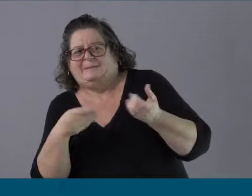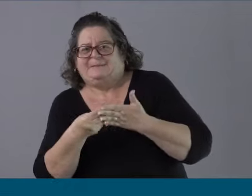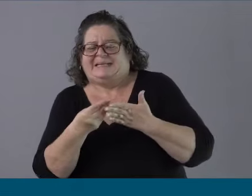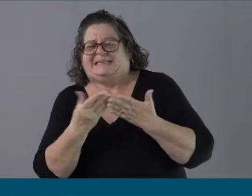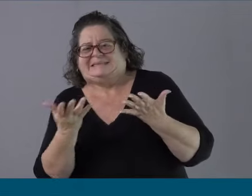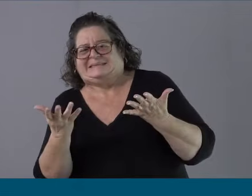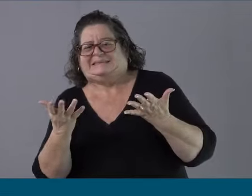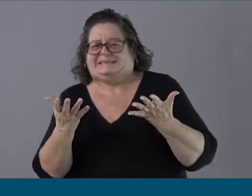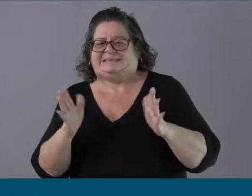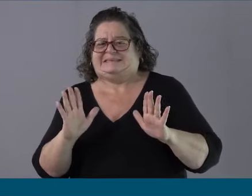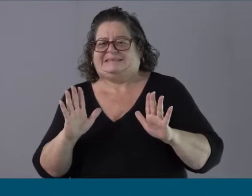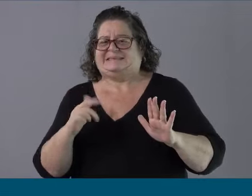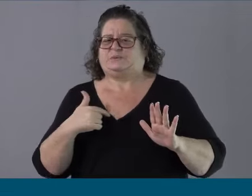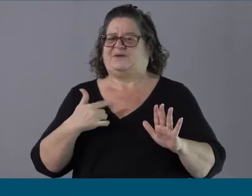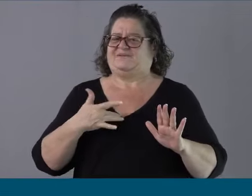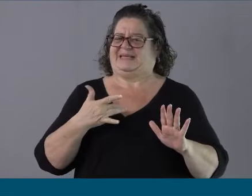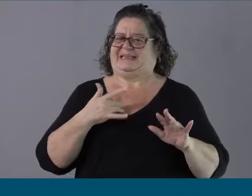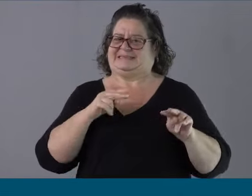to follow.